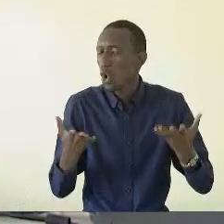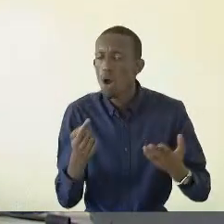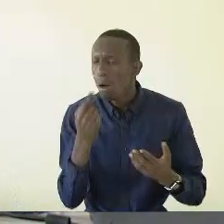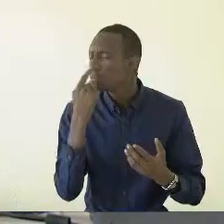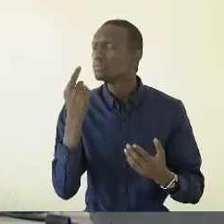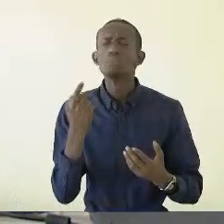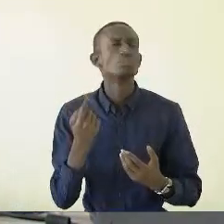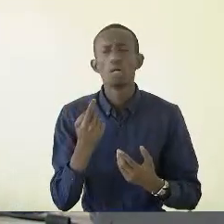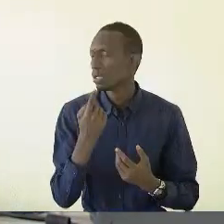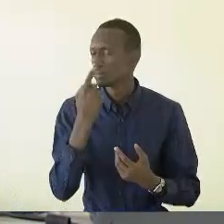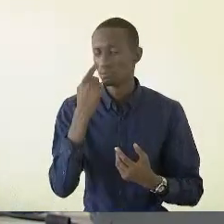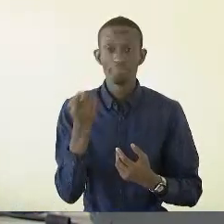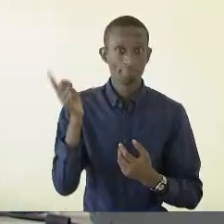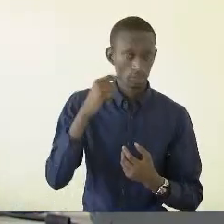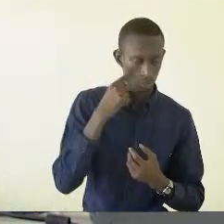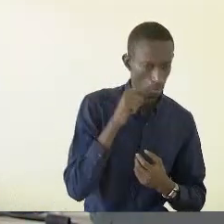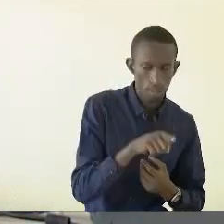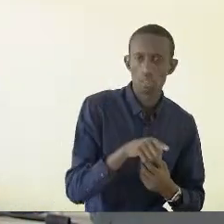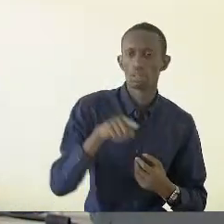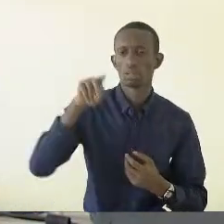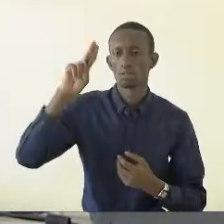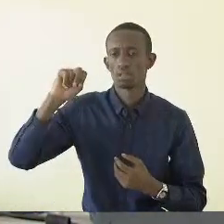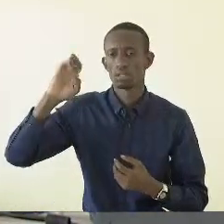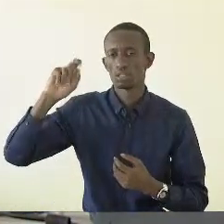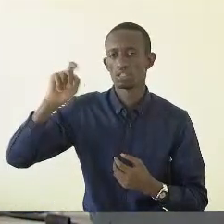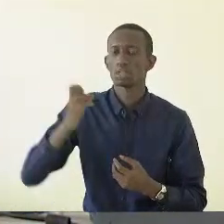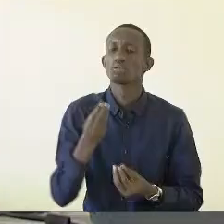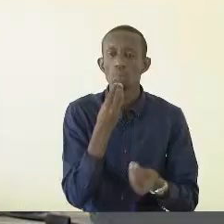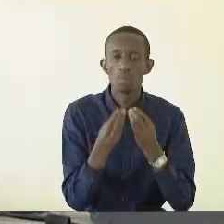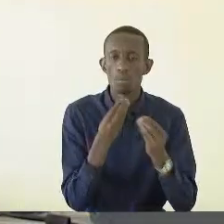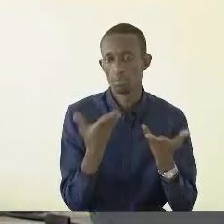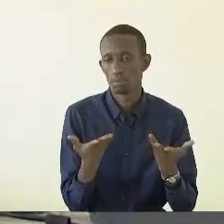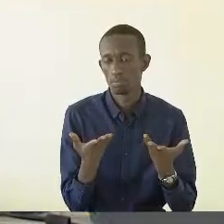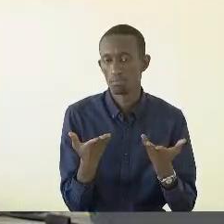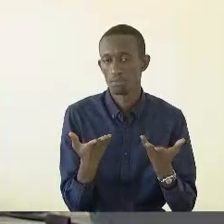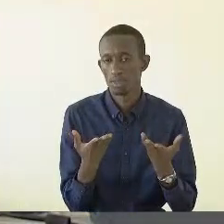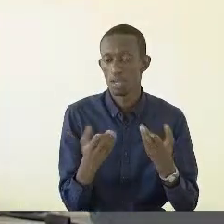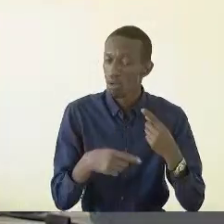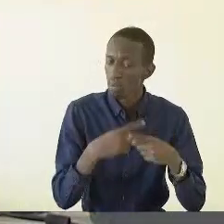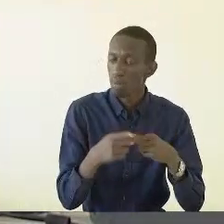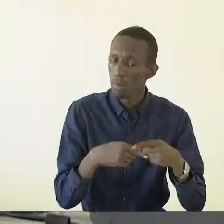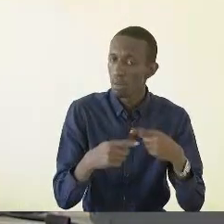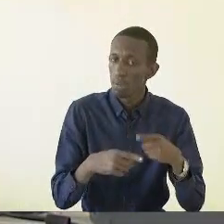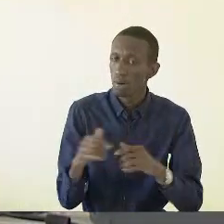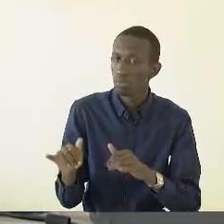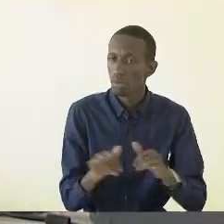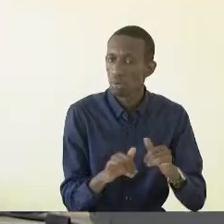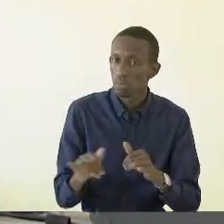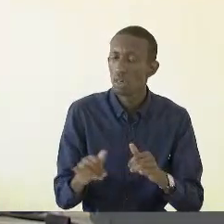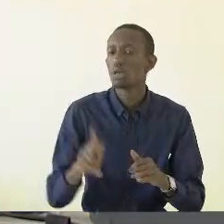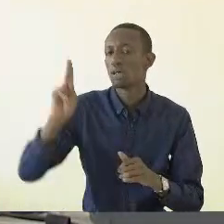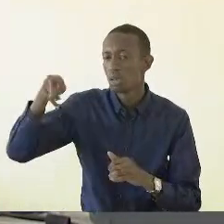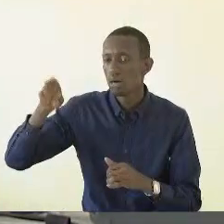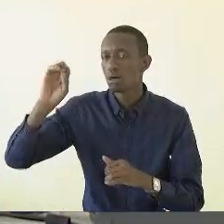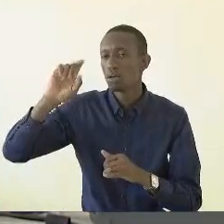and then they come looking for nectar as their source of food. In that process, the pollen grains are stuck on their body